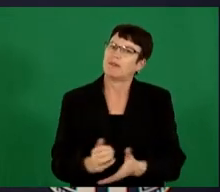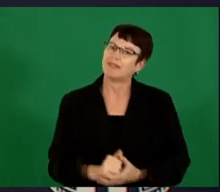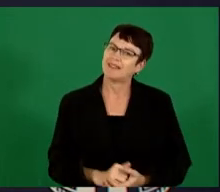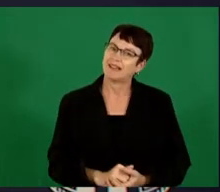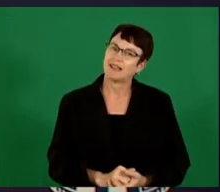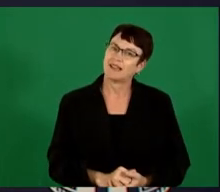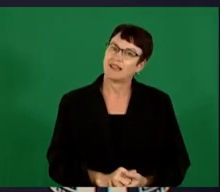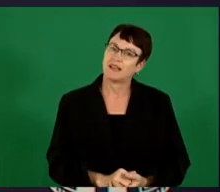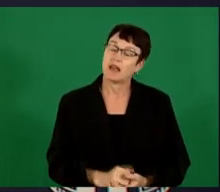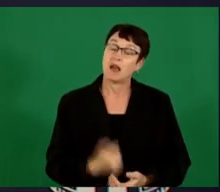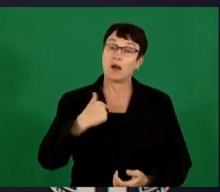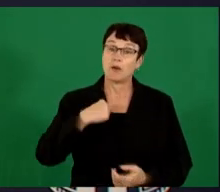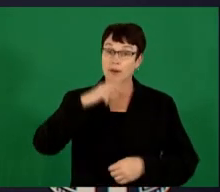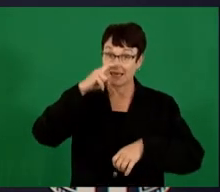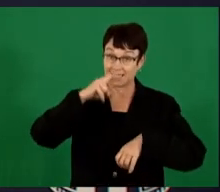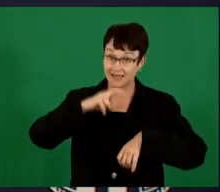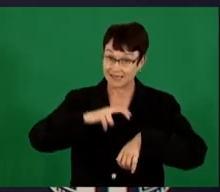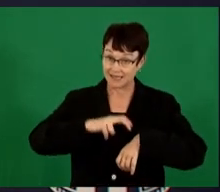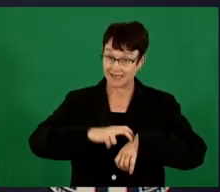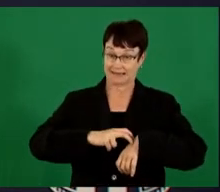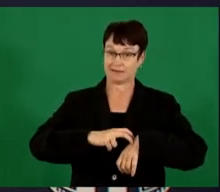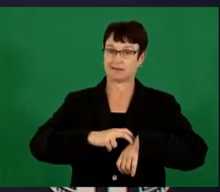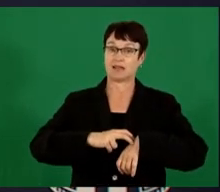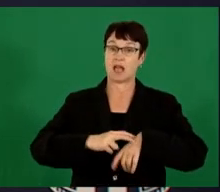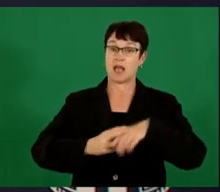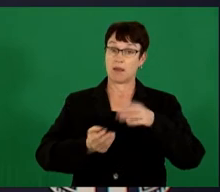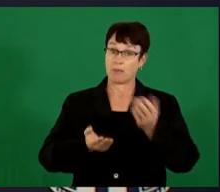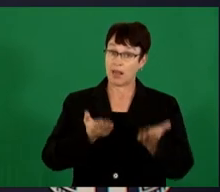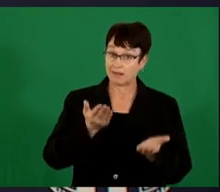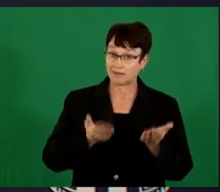balanced and sustainable growth cannot be